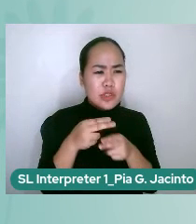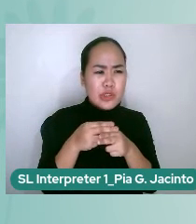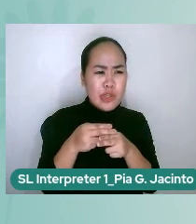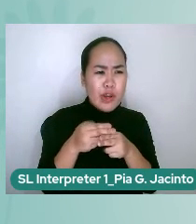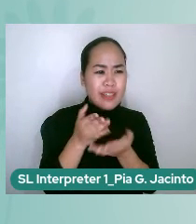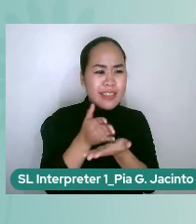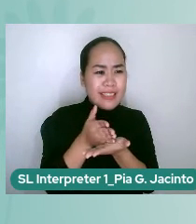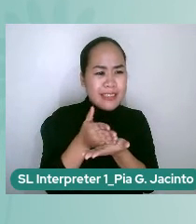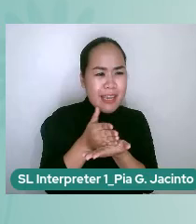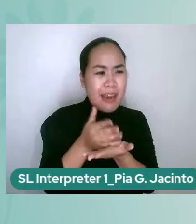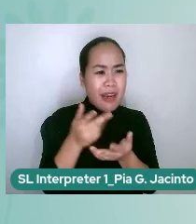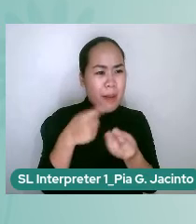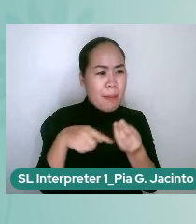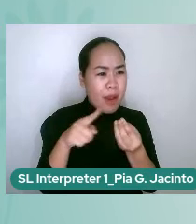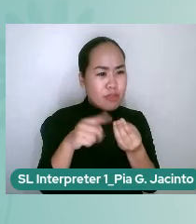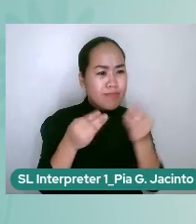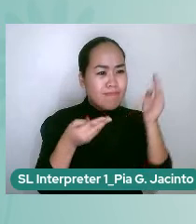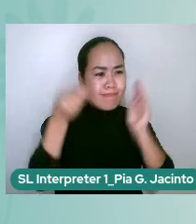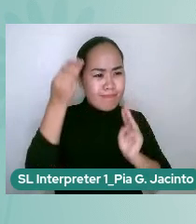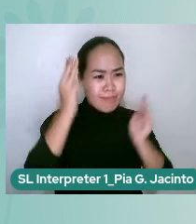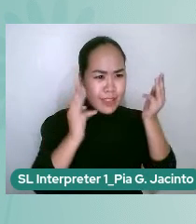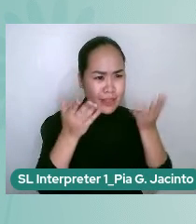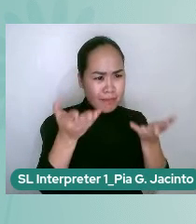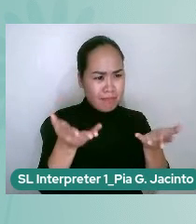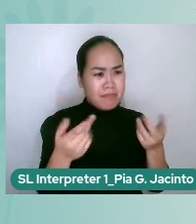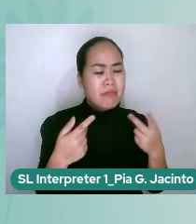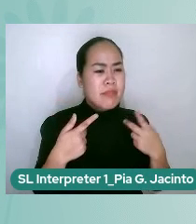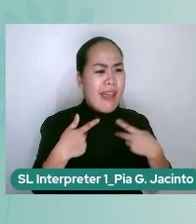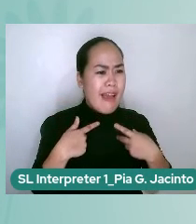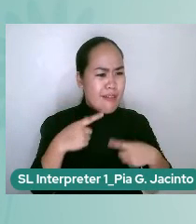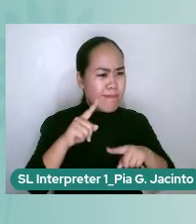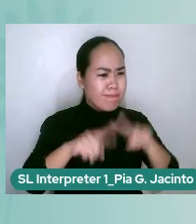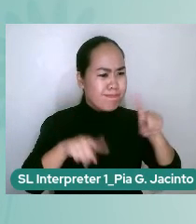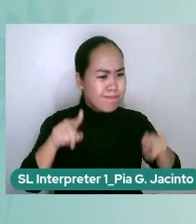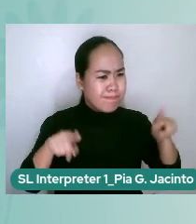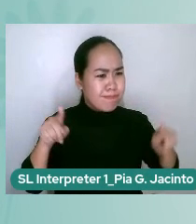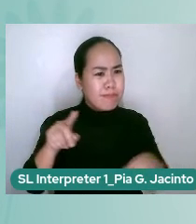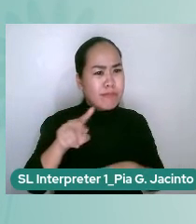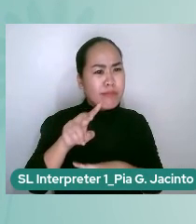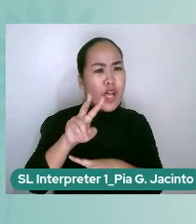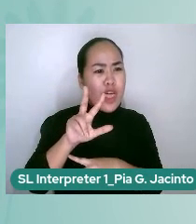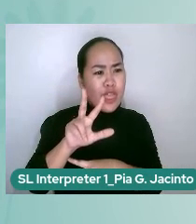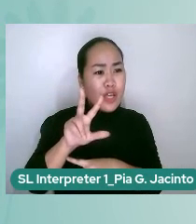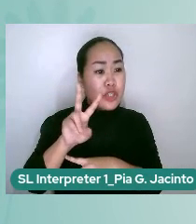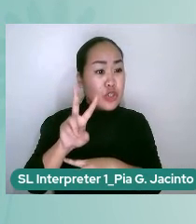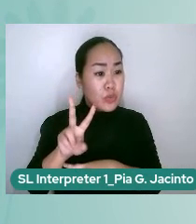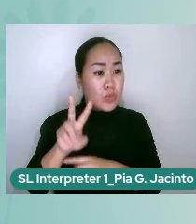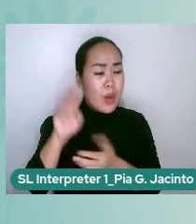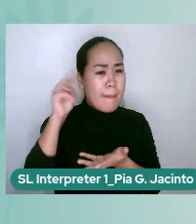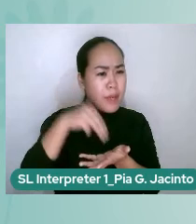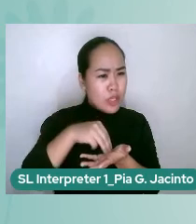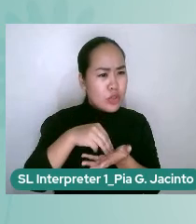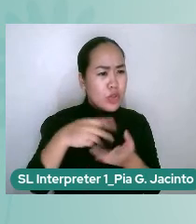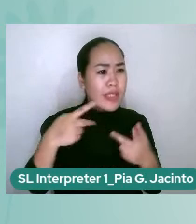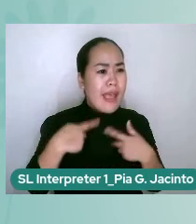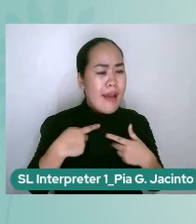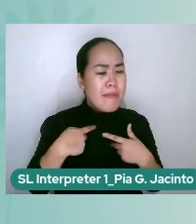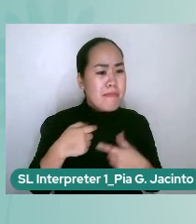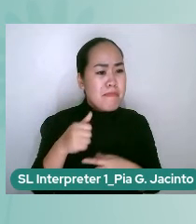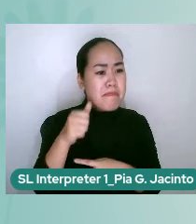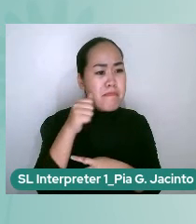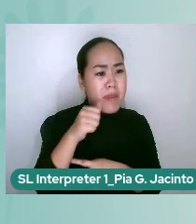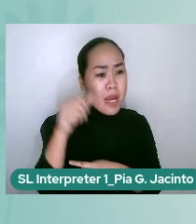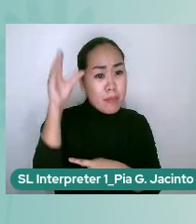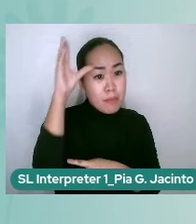Malaysia, we are quite a diverse society of 32 million. We have a male to female ratio of